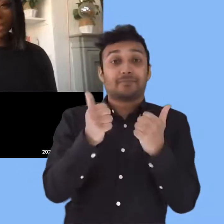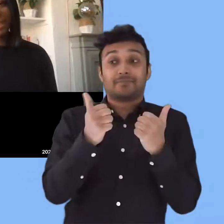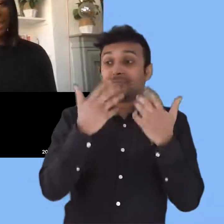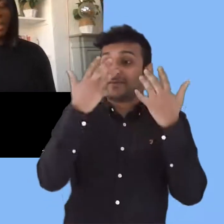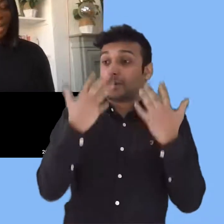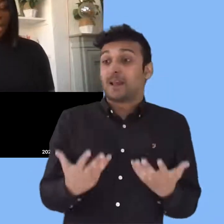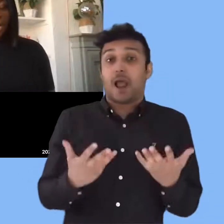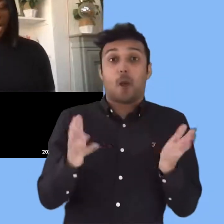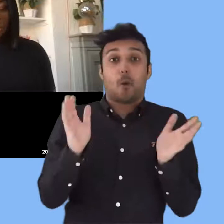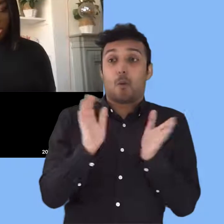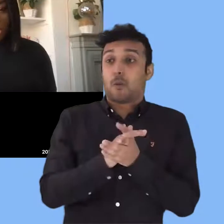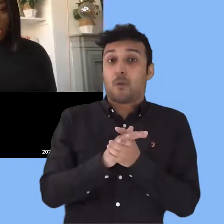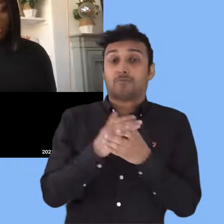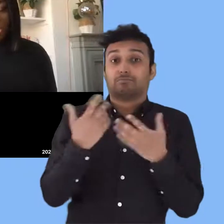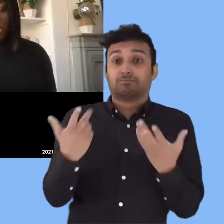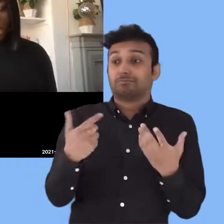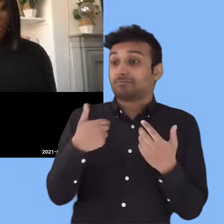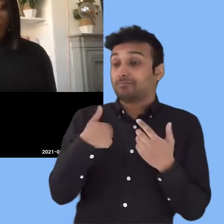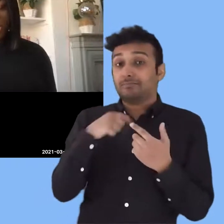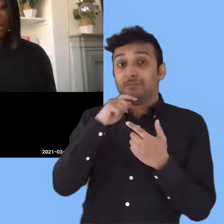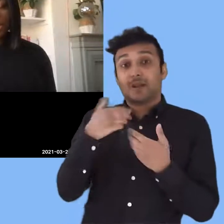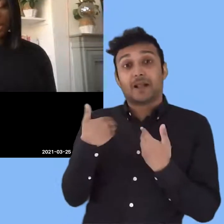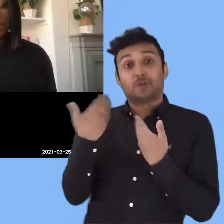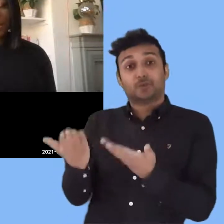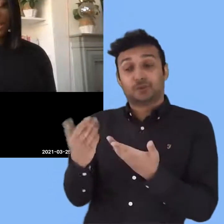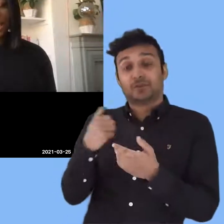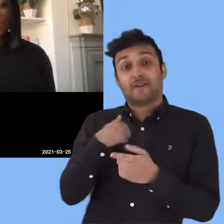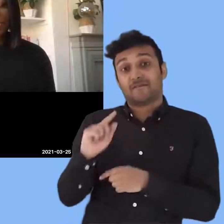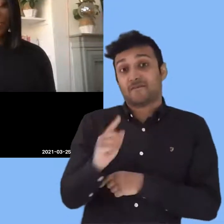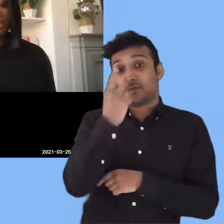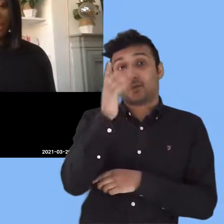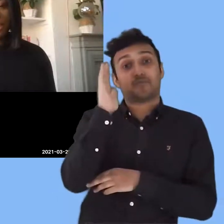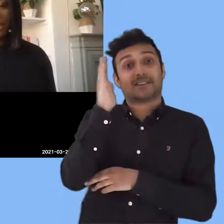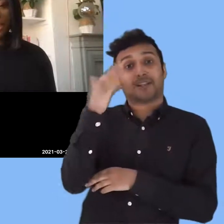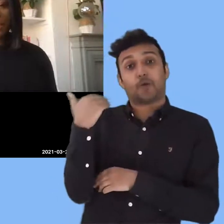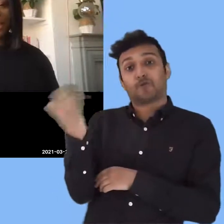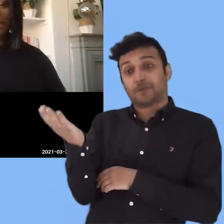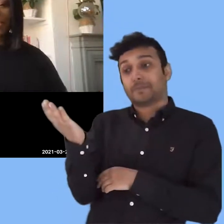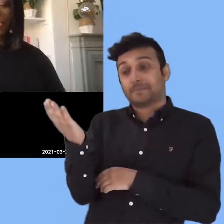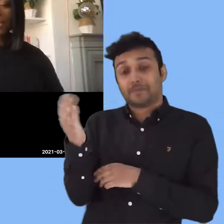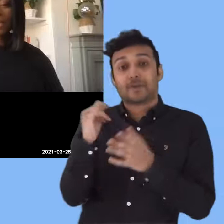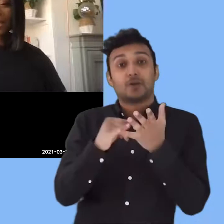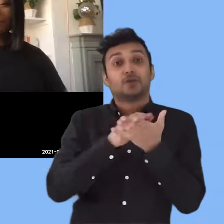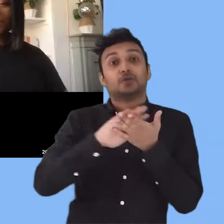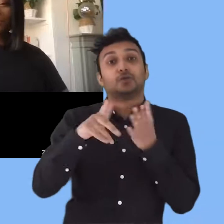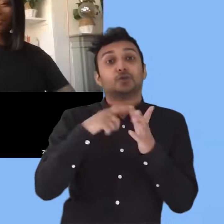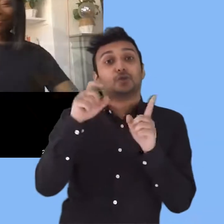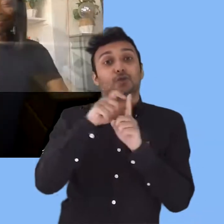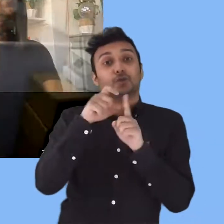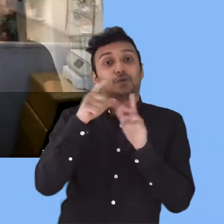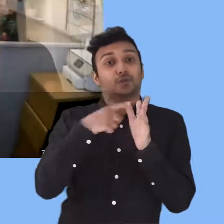ado, as they say, I want to kind of introduce our first presentation, our first speaker, and that is Shaddai